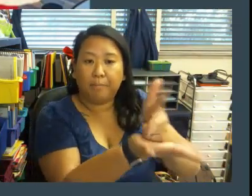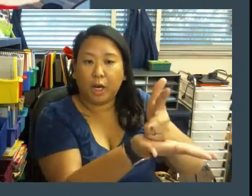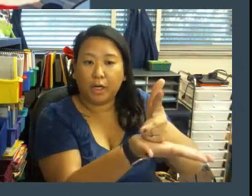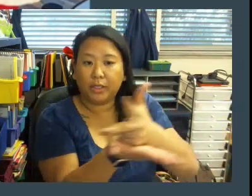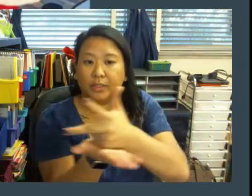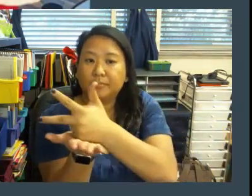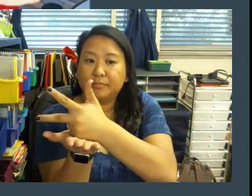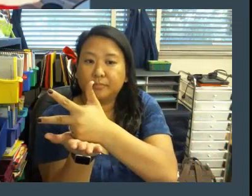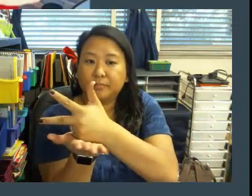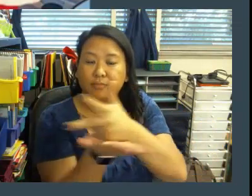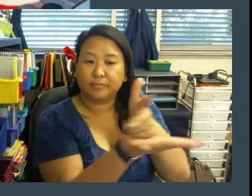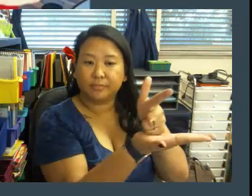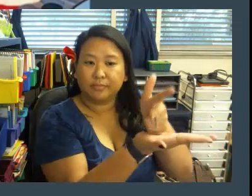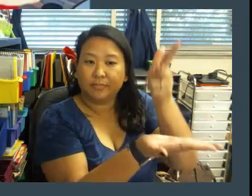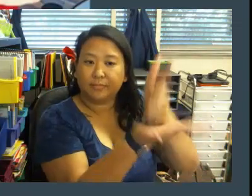park,